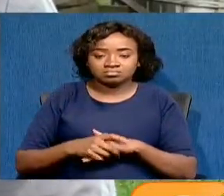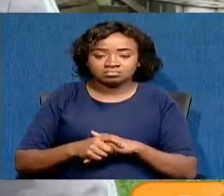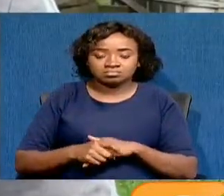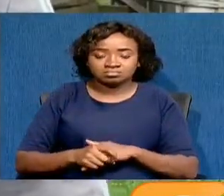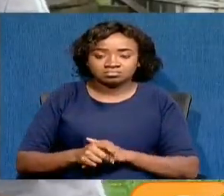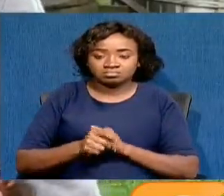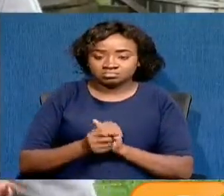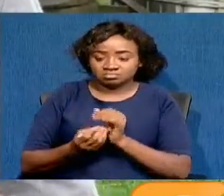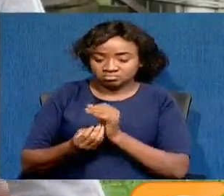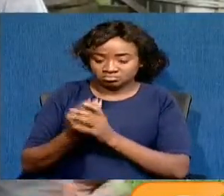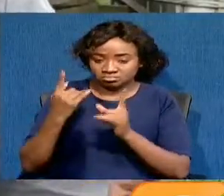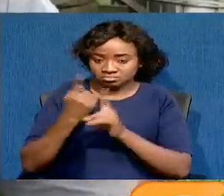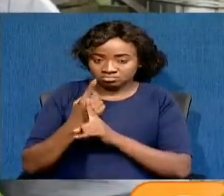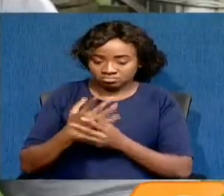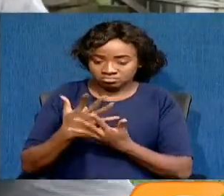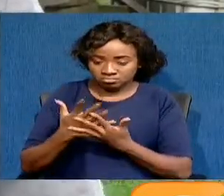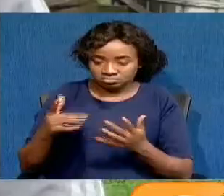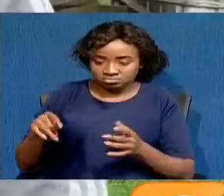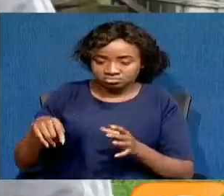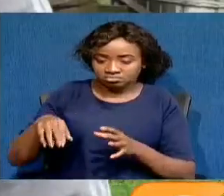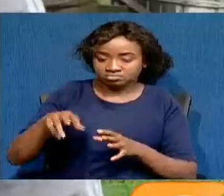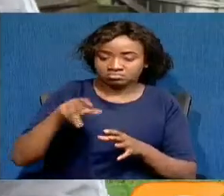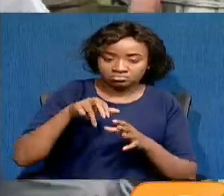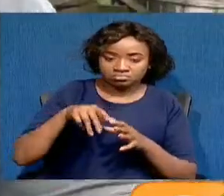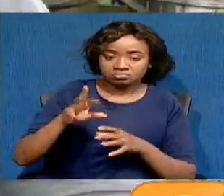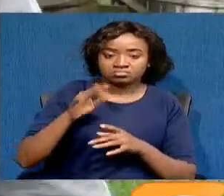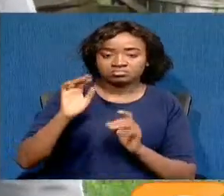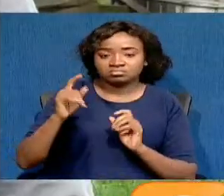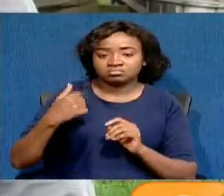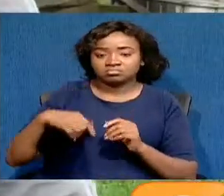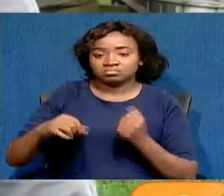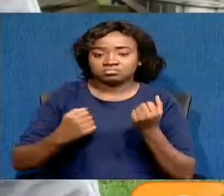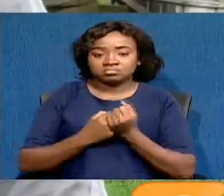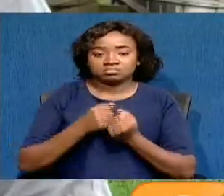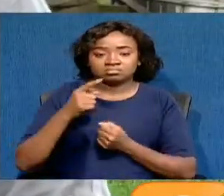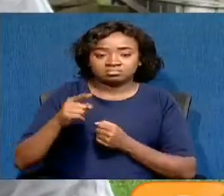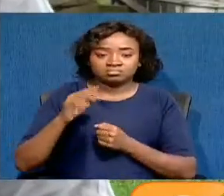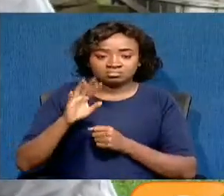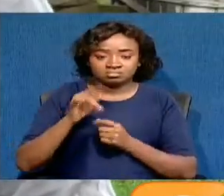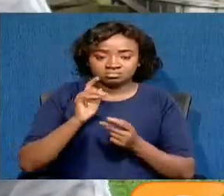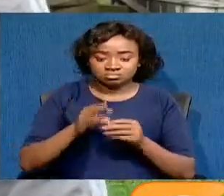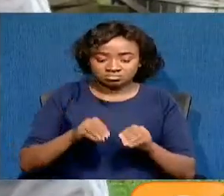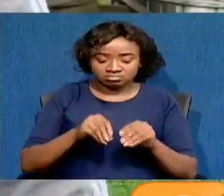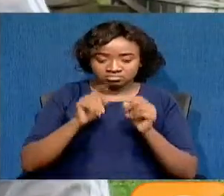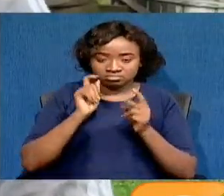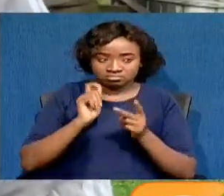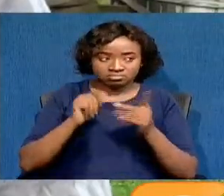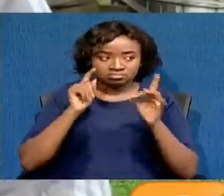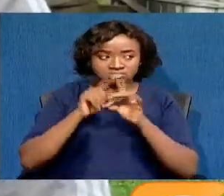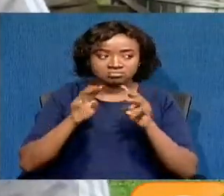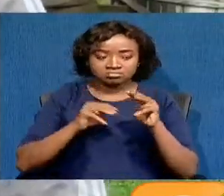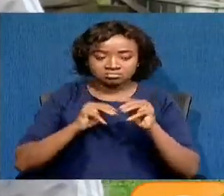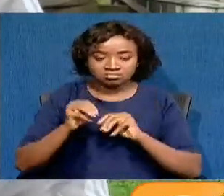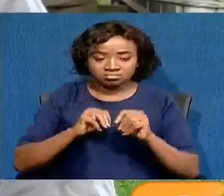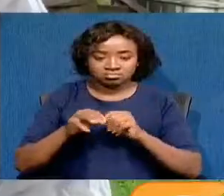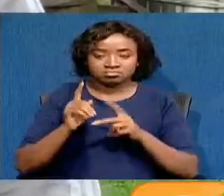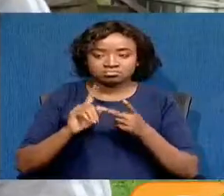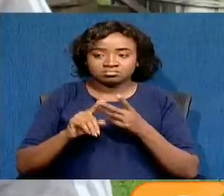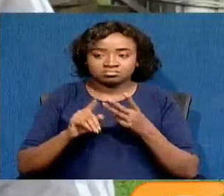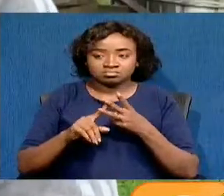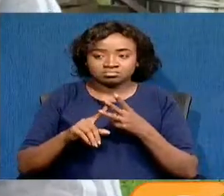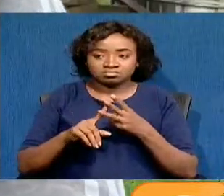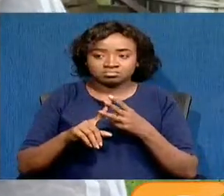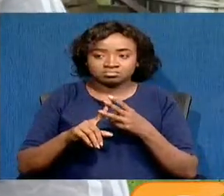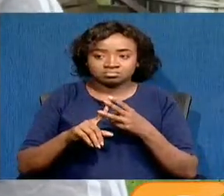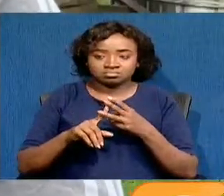these forages, we were able to walk through with Anthony right from soil testing, establishment, management, conservation. And after